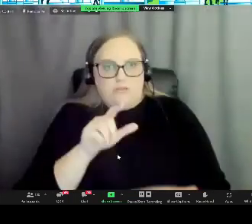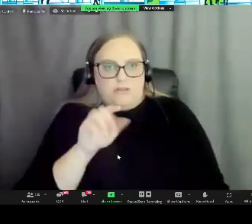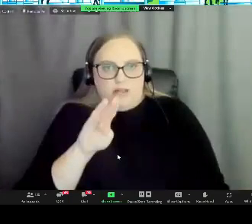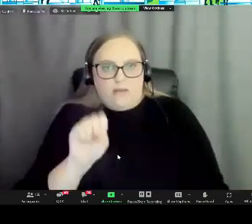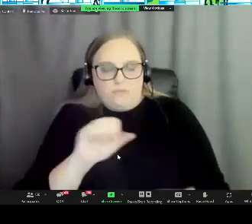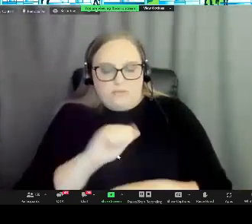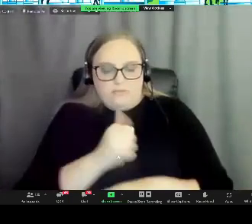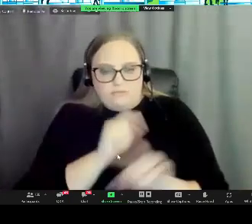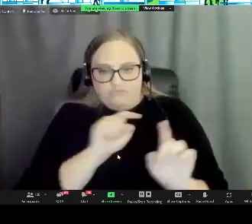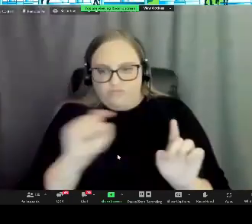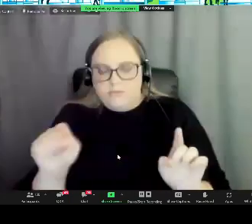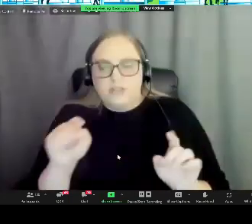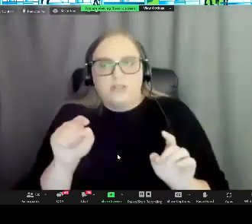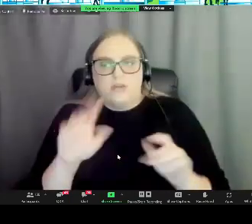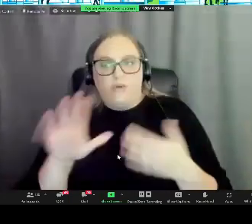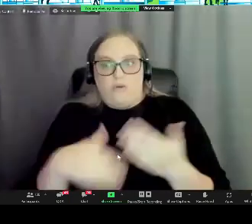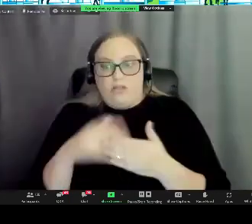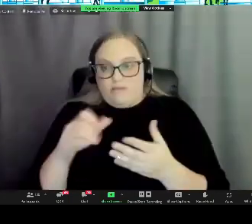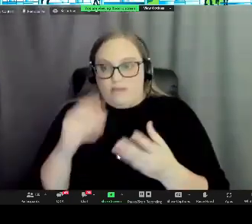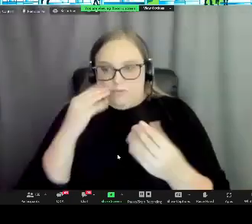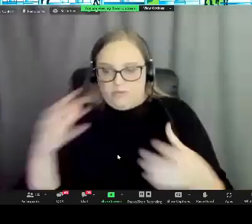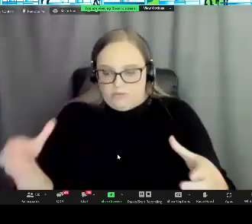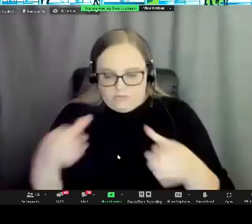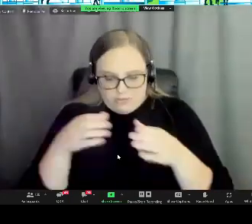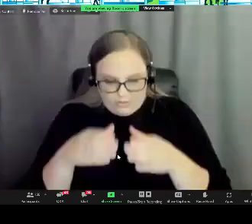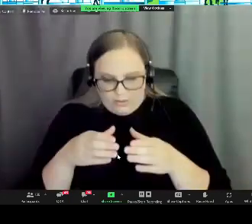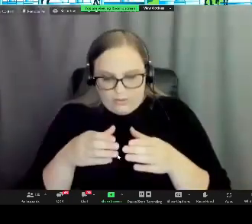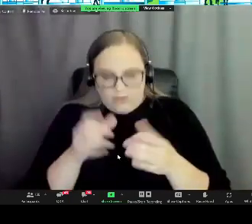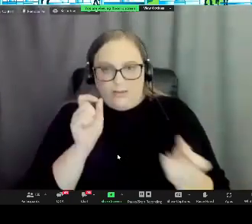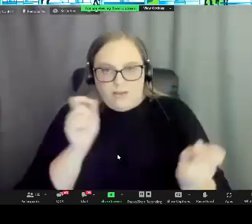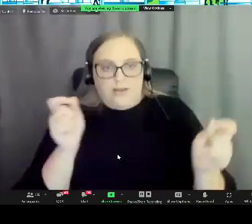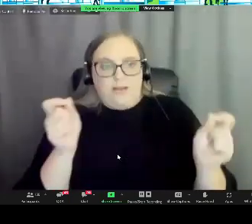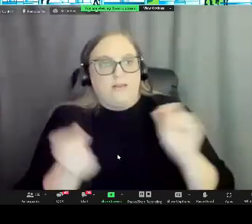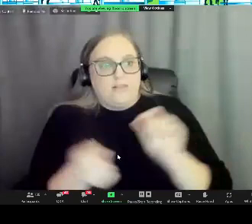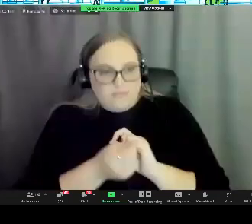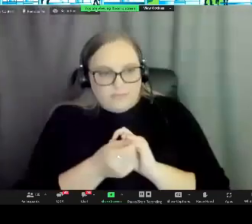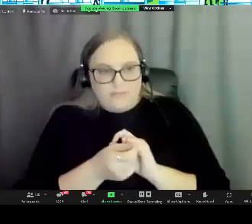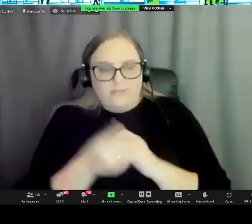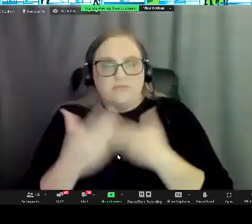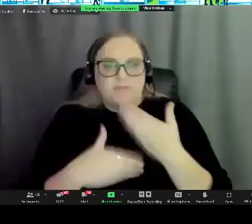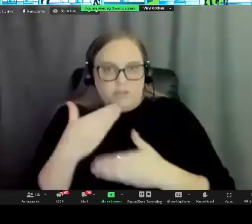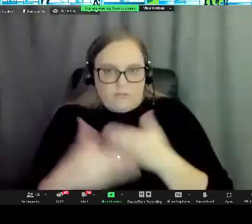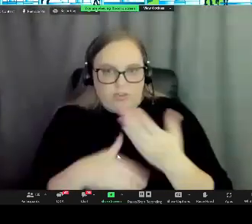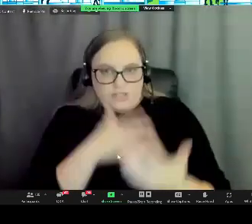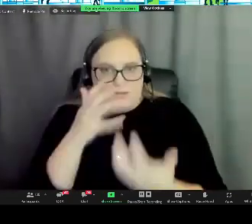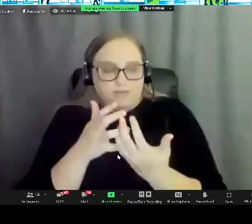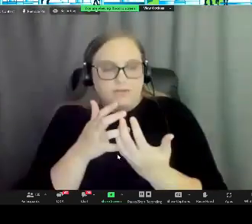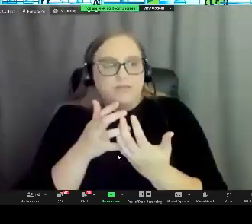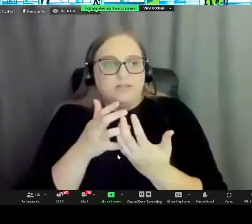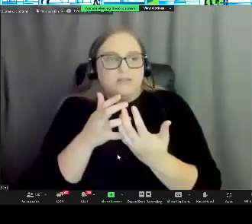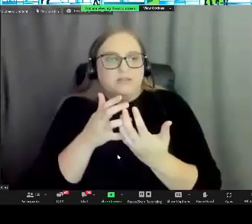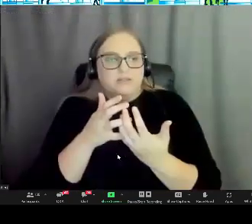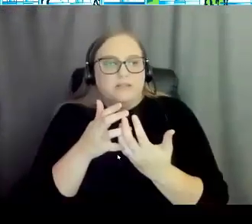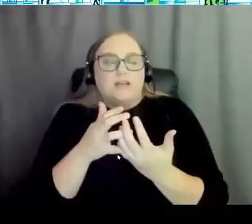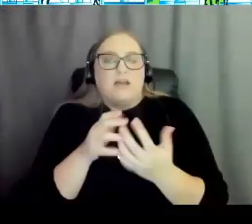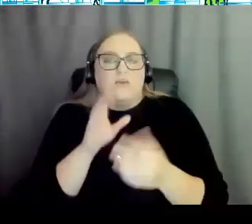of that and then sort of translating it into the process. I would also add that our